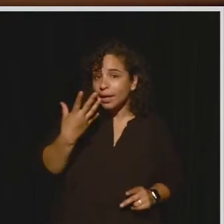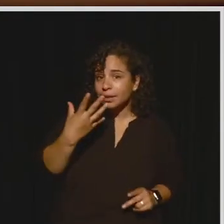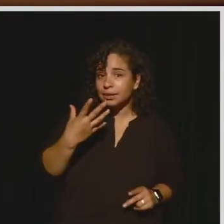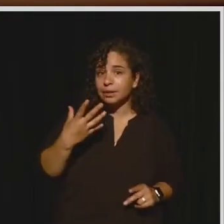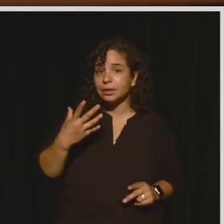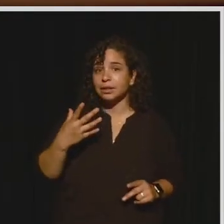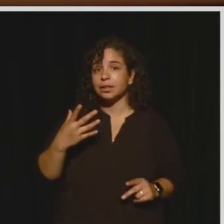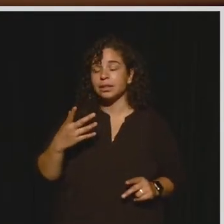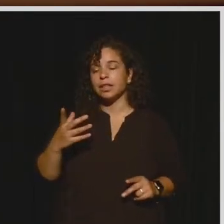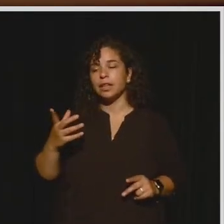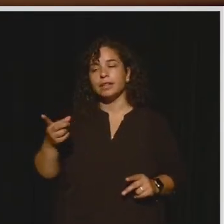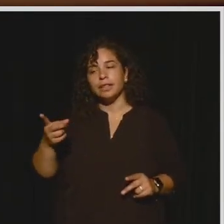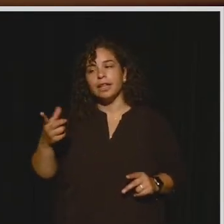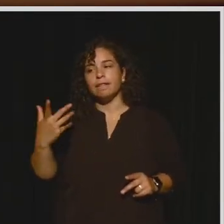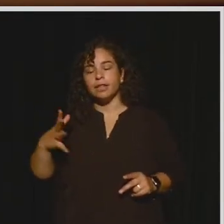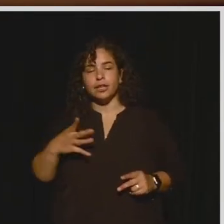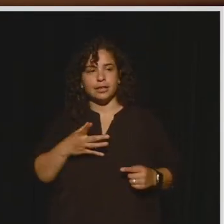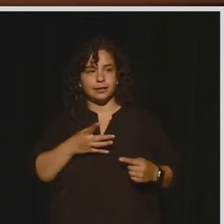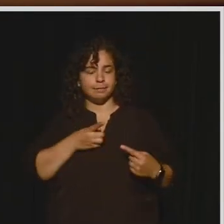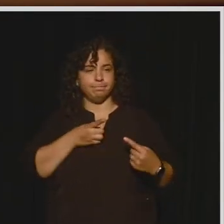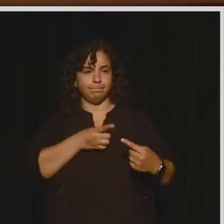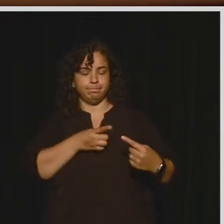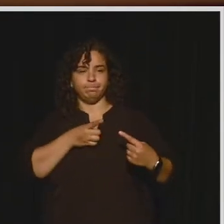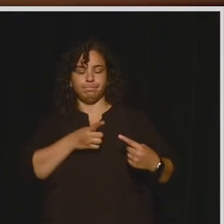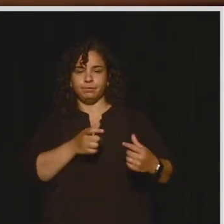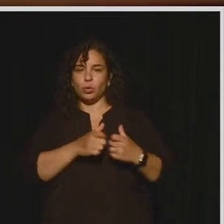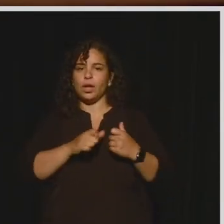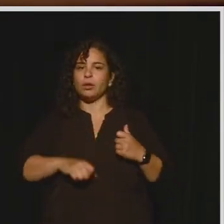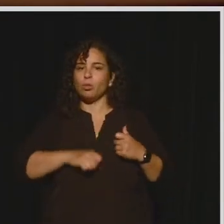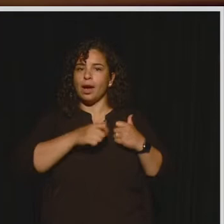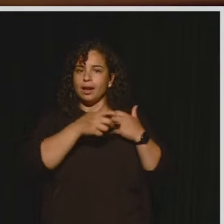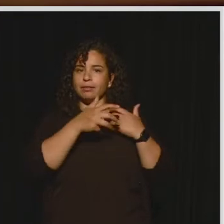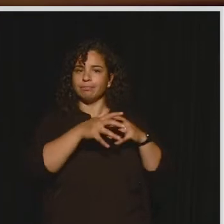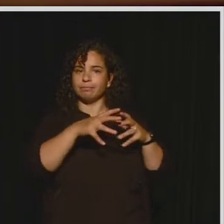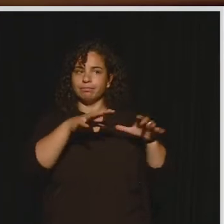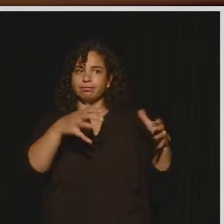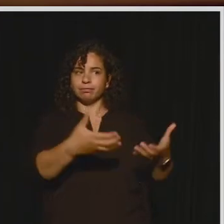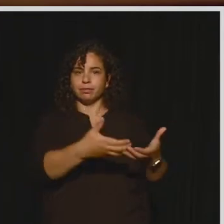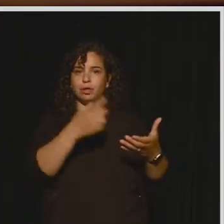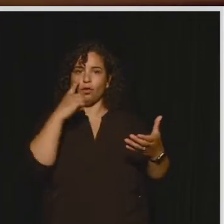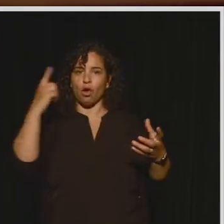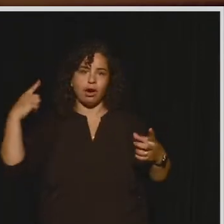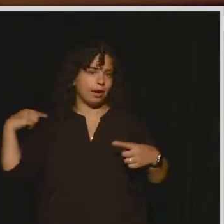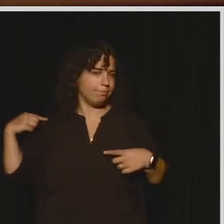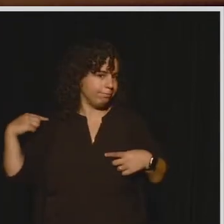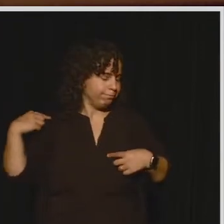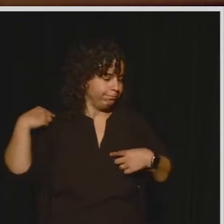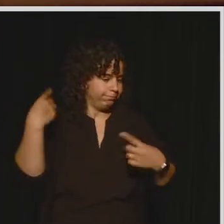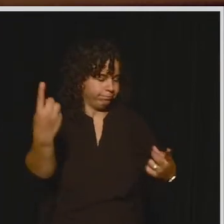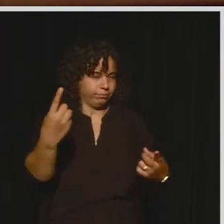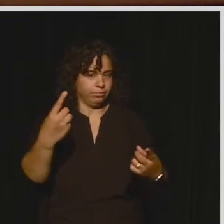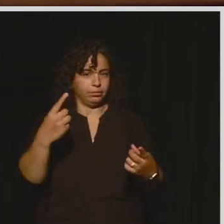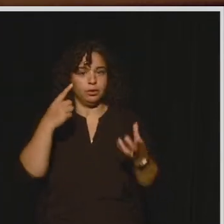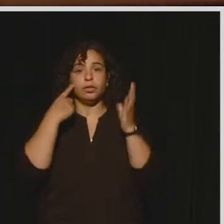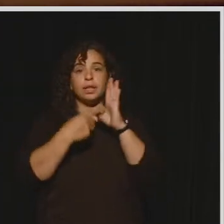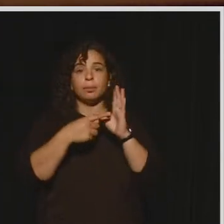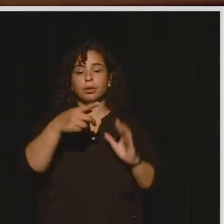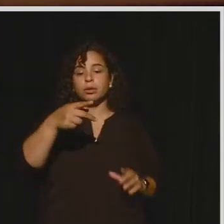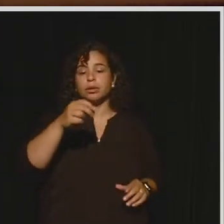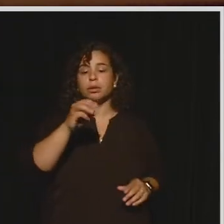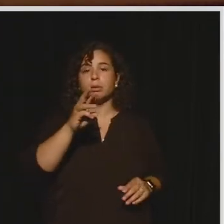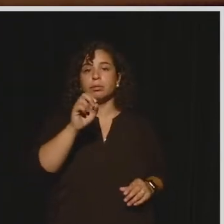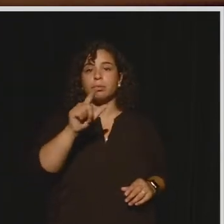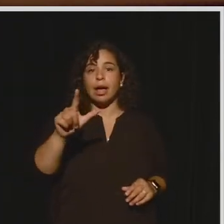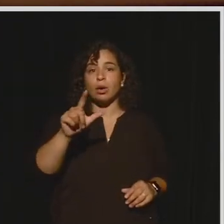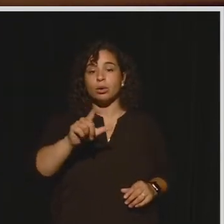have been in conflict with Pride for a long time. The fact that the Powell Street Festival and Pride happen